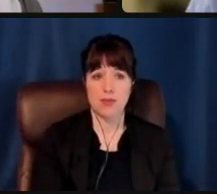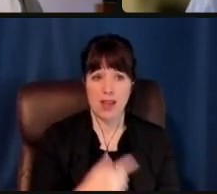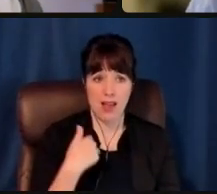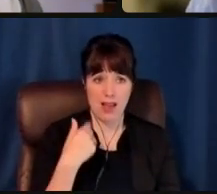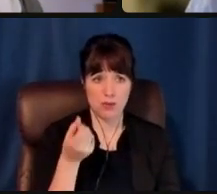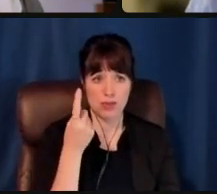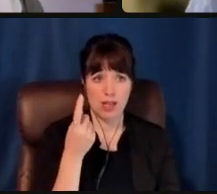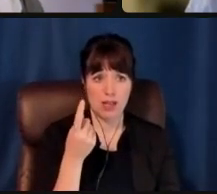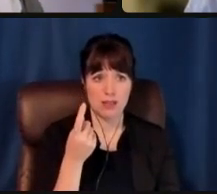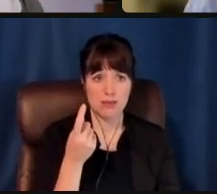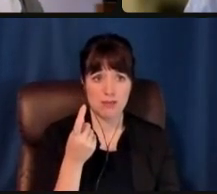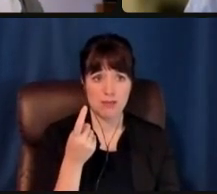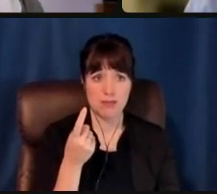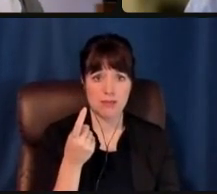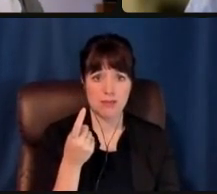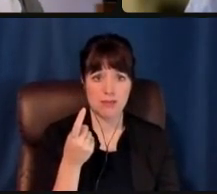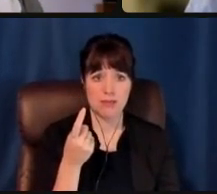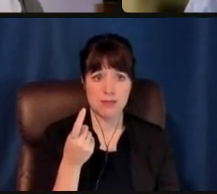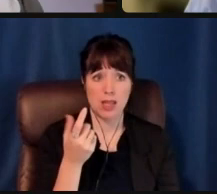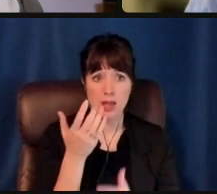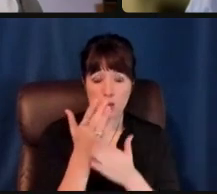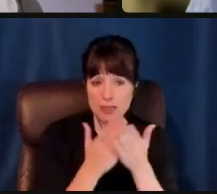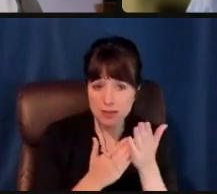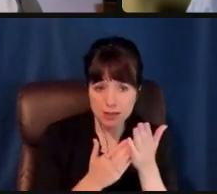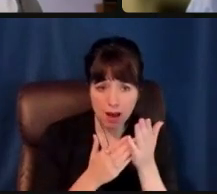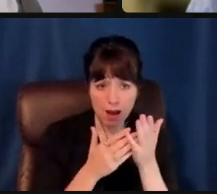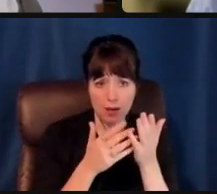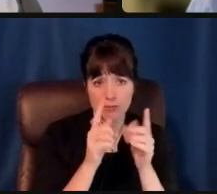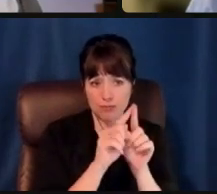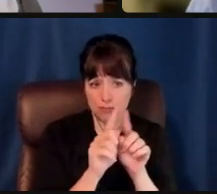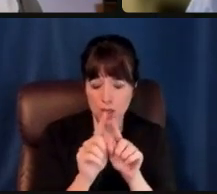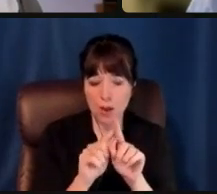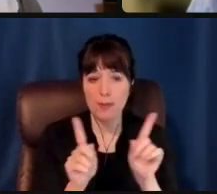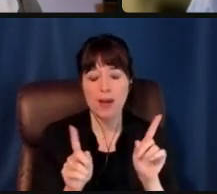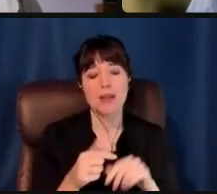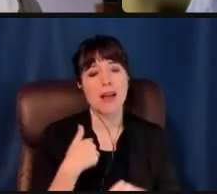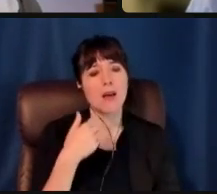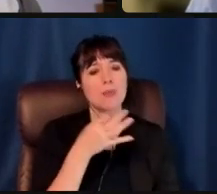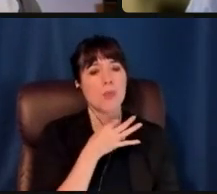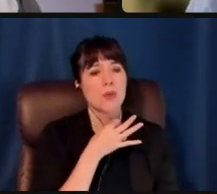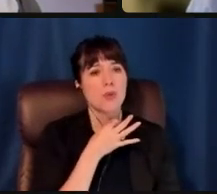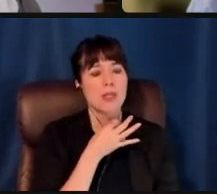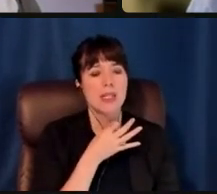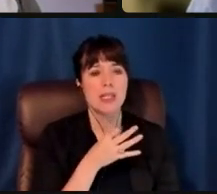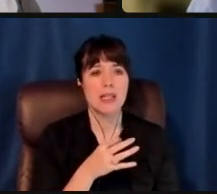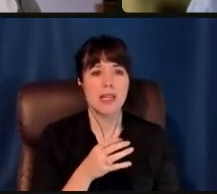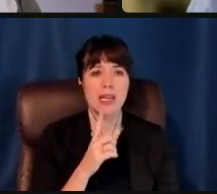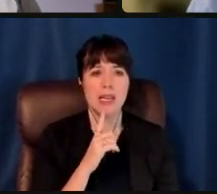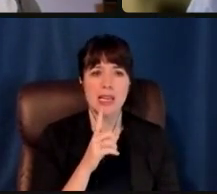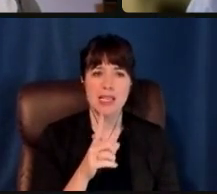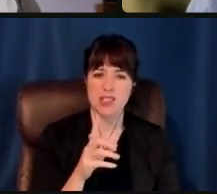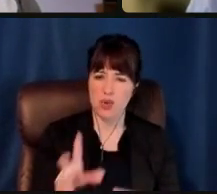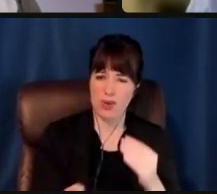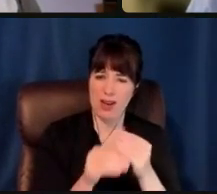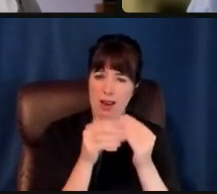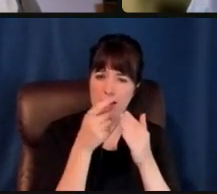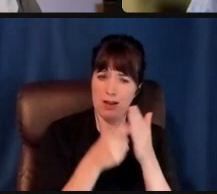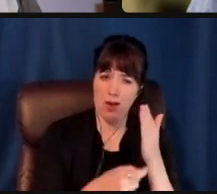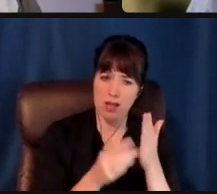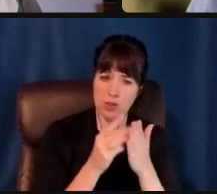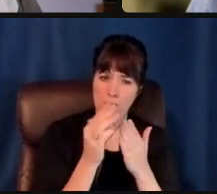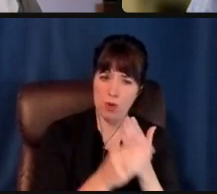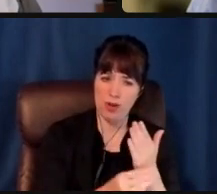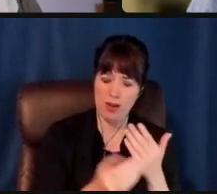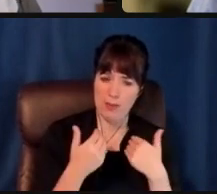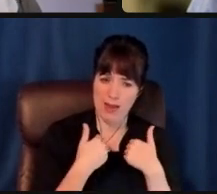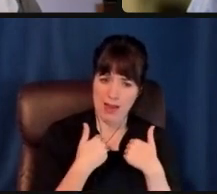there's some nuance here, but I'm just wondering if there is an added cost to the program by